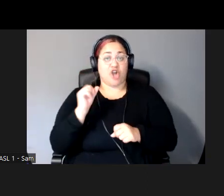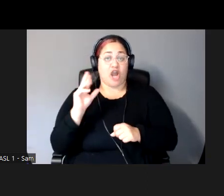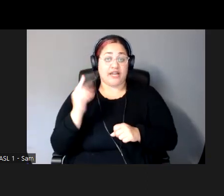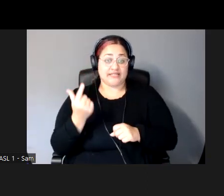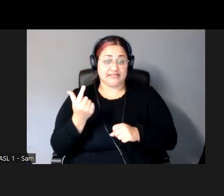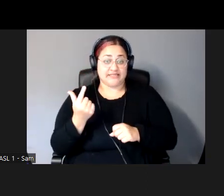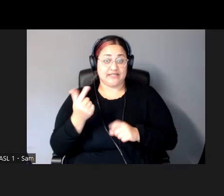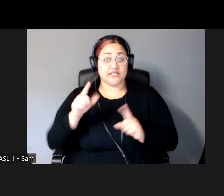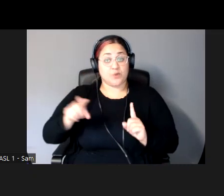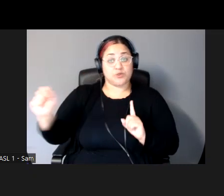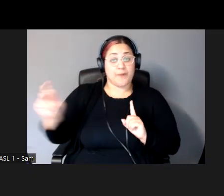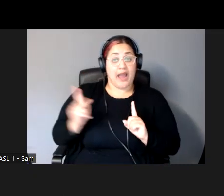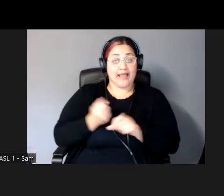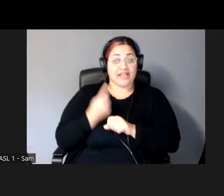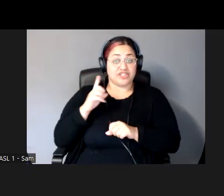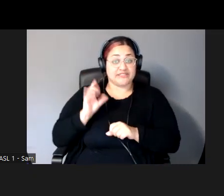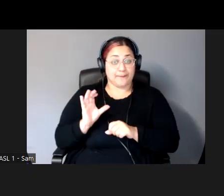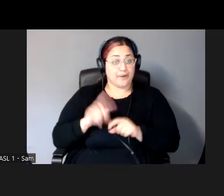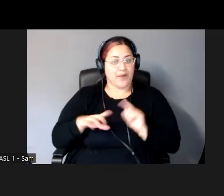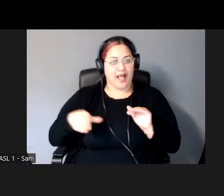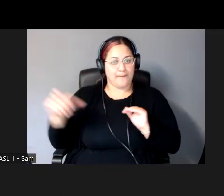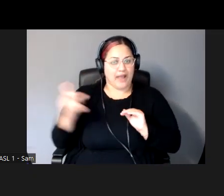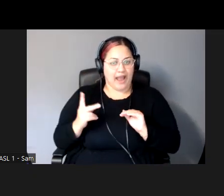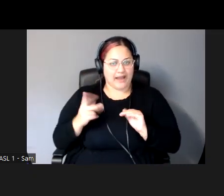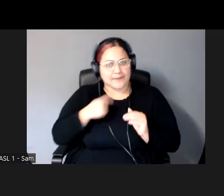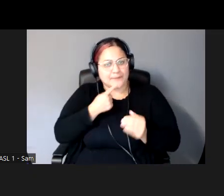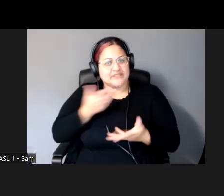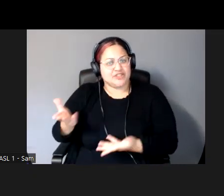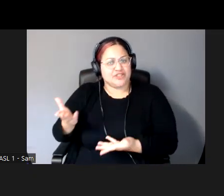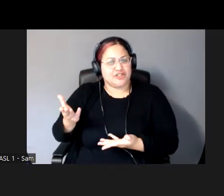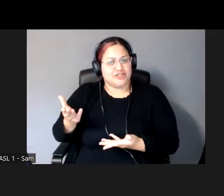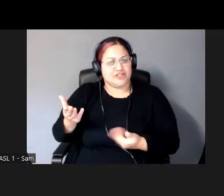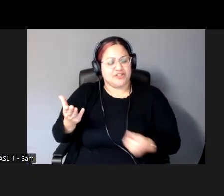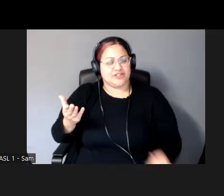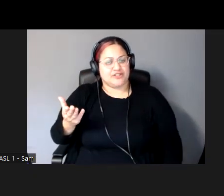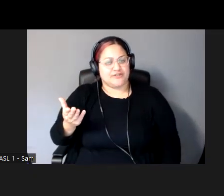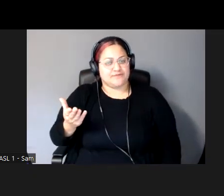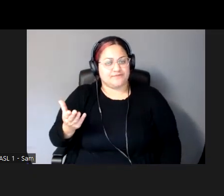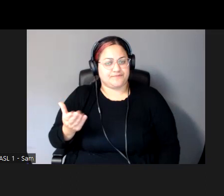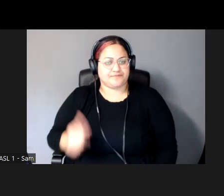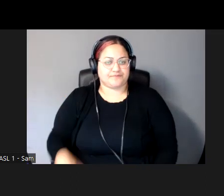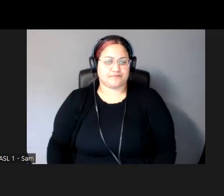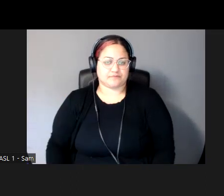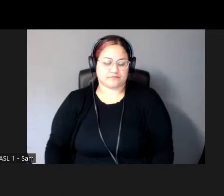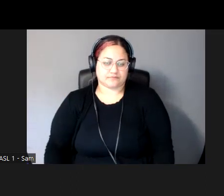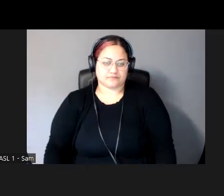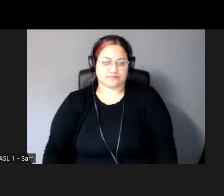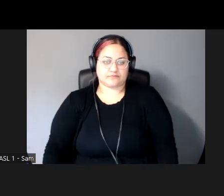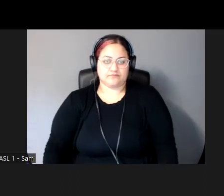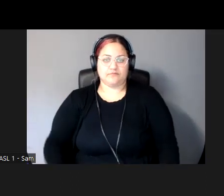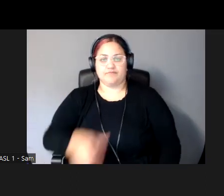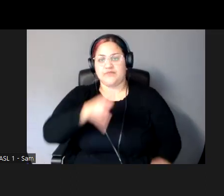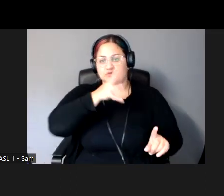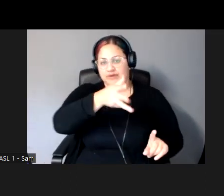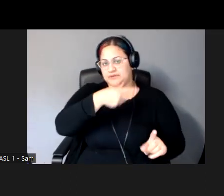she was to come back last December, but she has not come back. So the person's and missing that individual, but the son is still